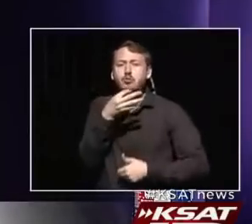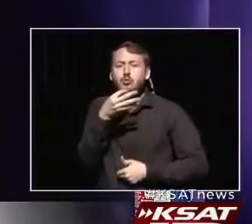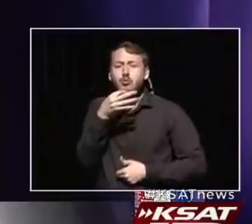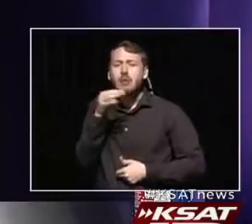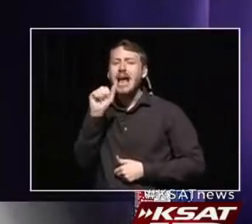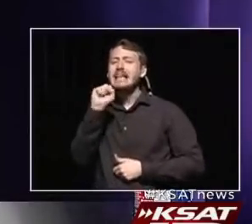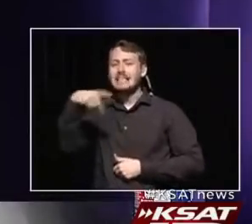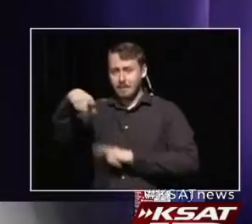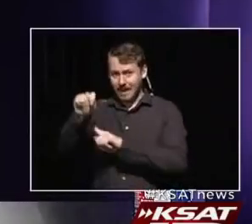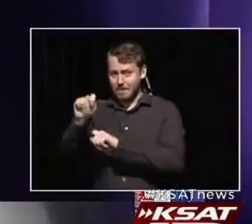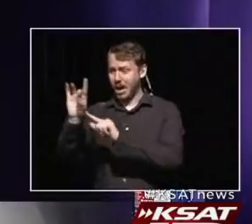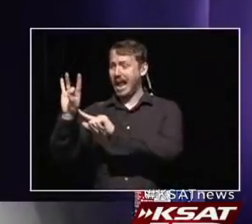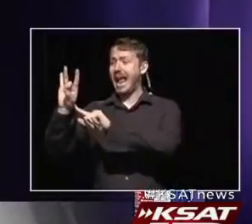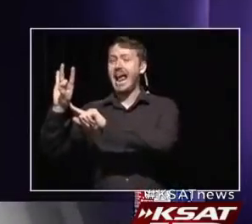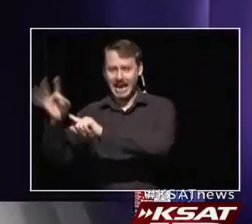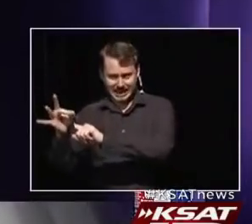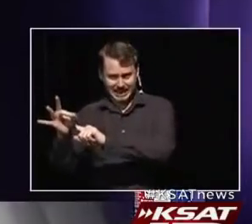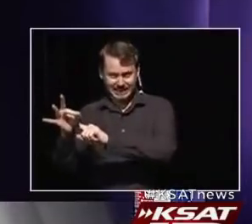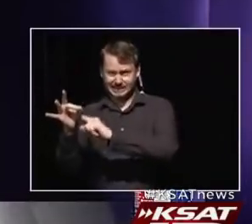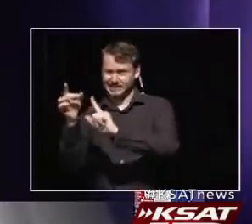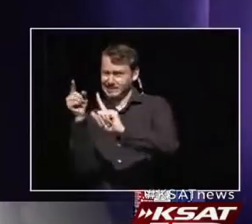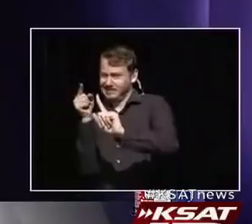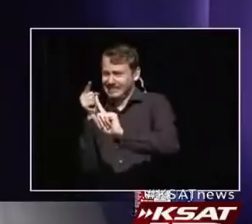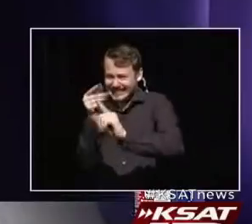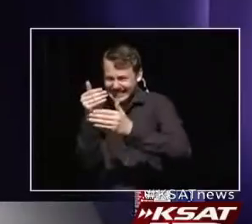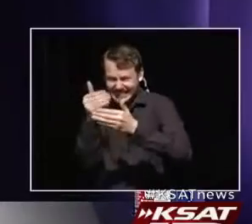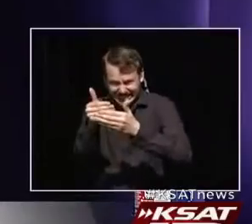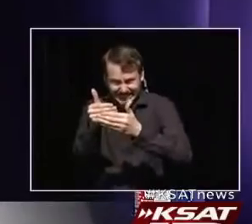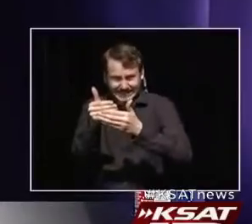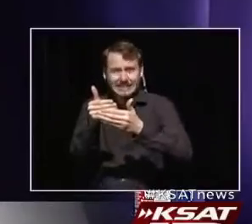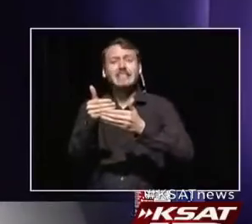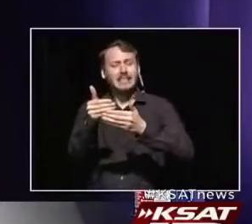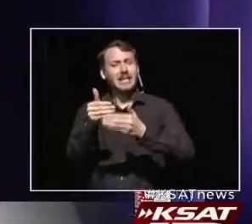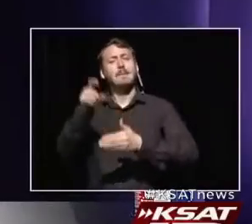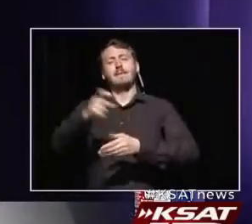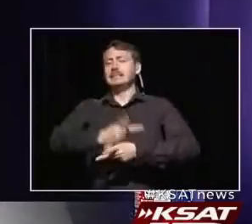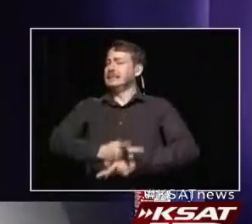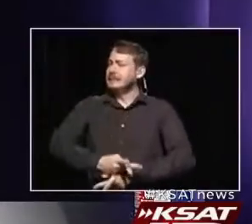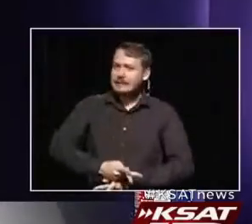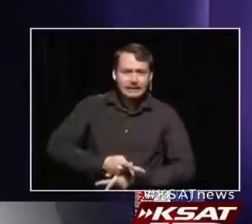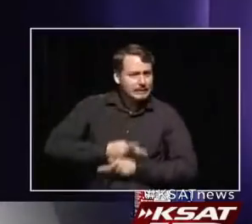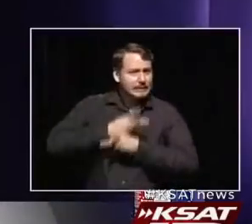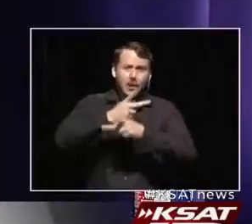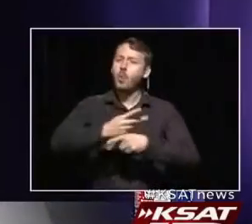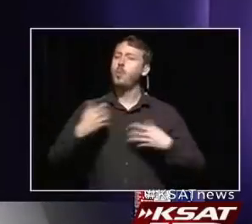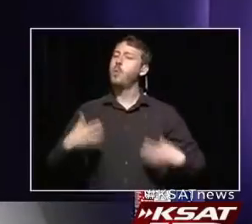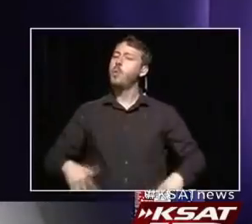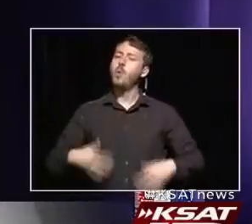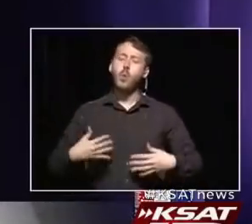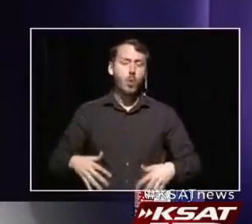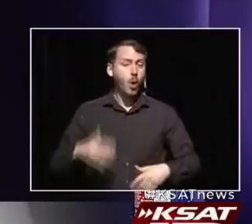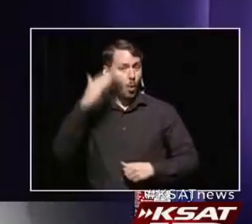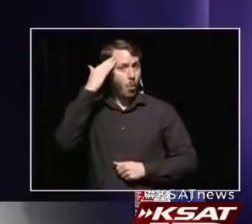September the 8th, which is not that far away, we're going to have to be extremely careful because of the